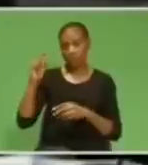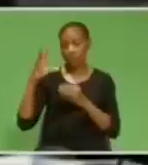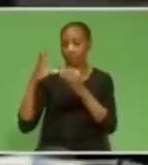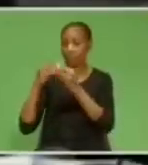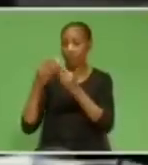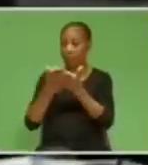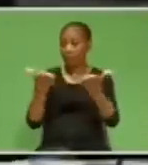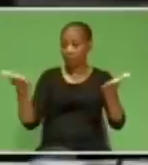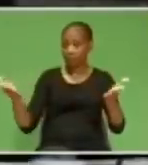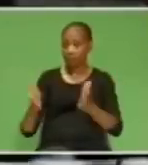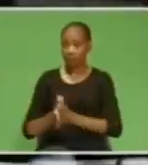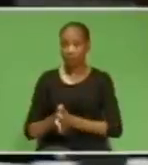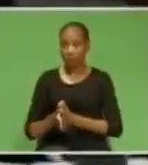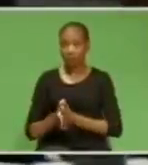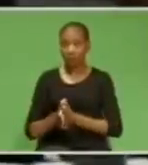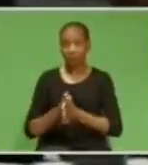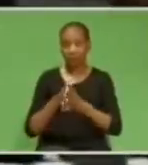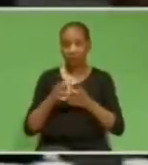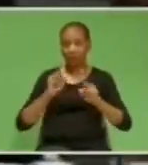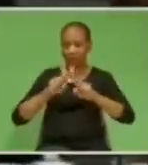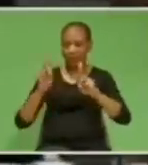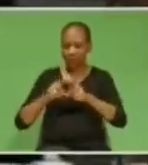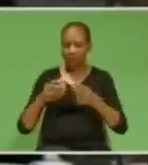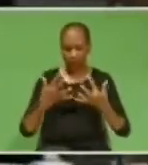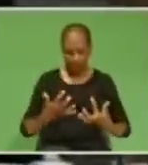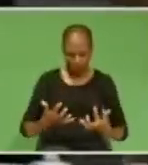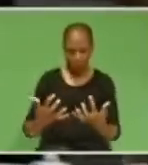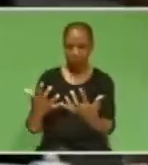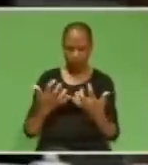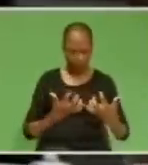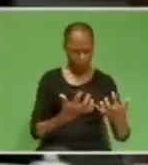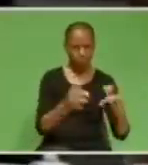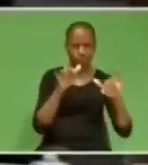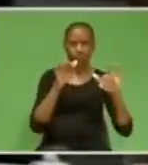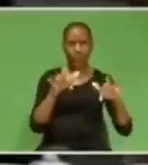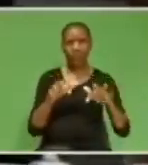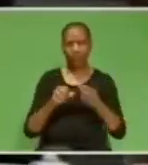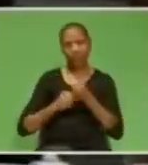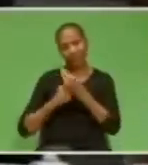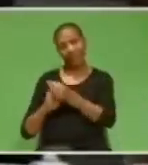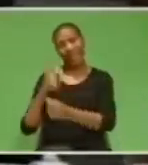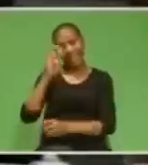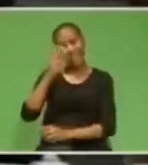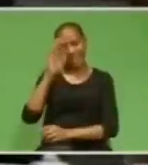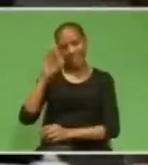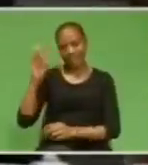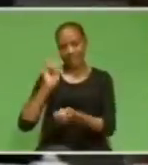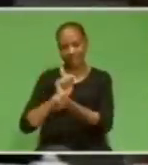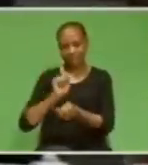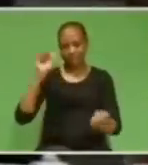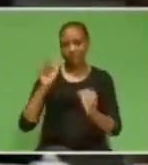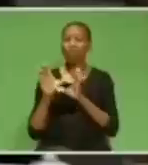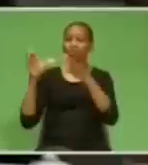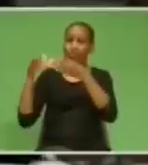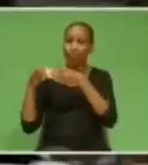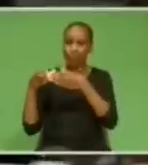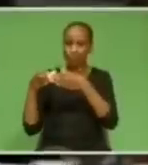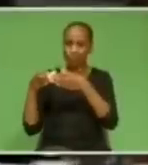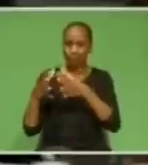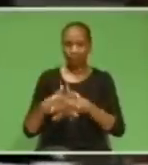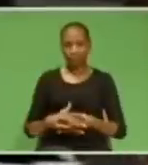members, and the ground forces of the emancipation movement for